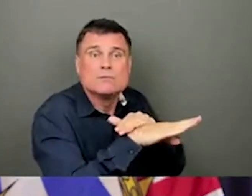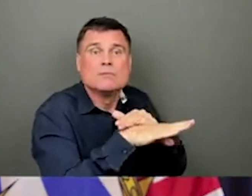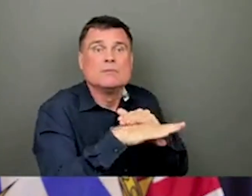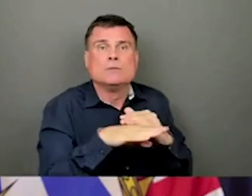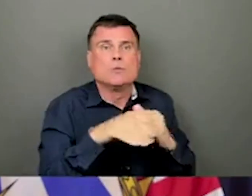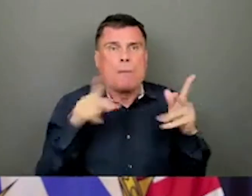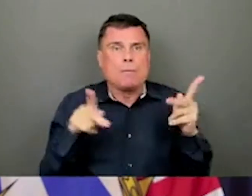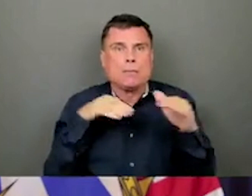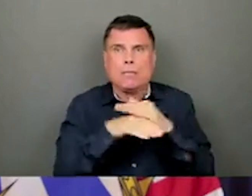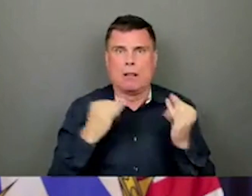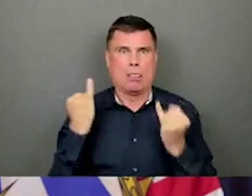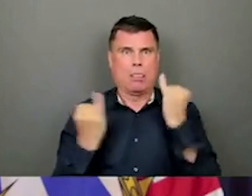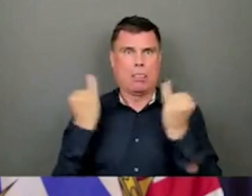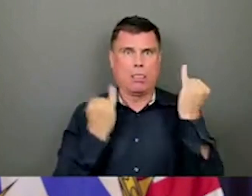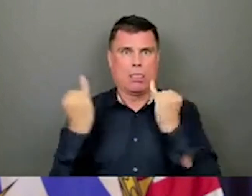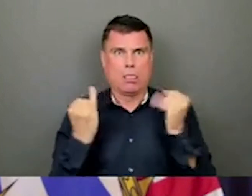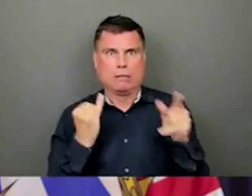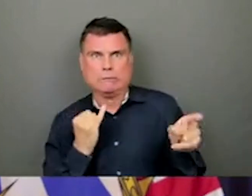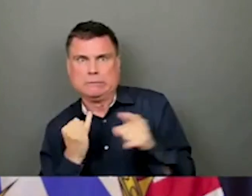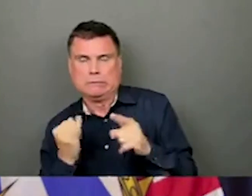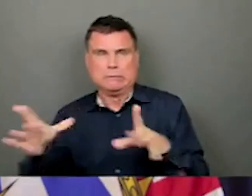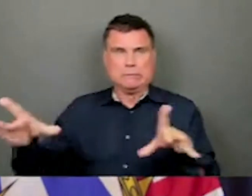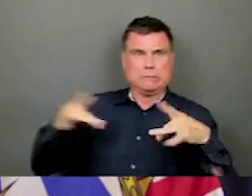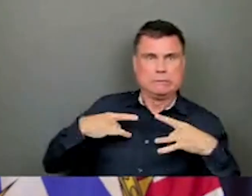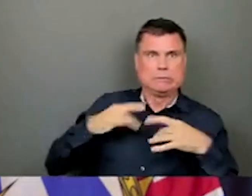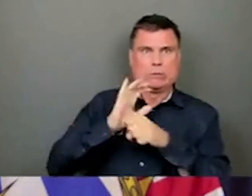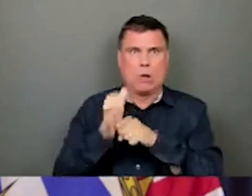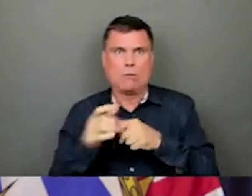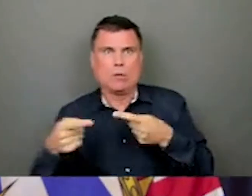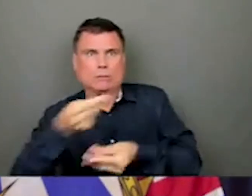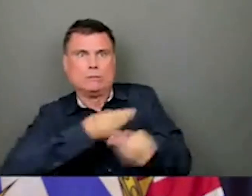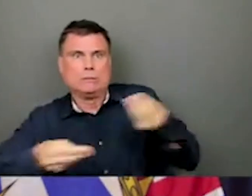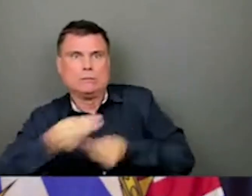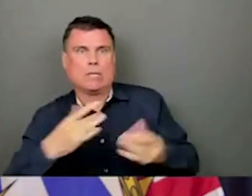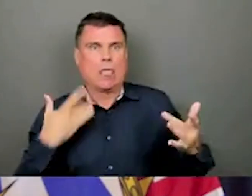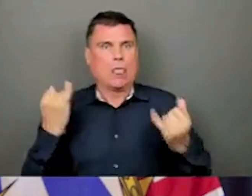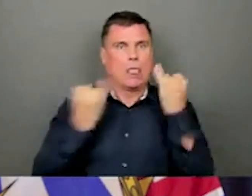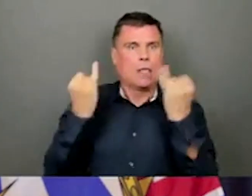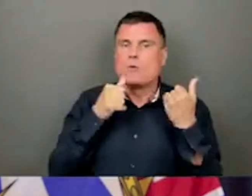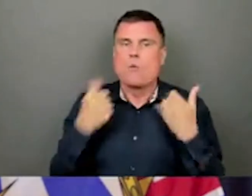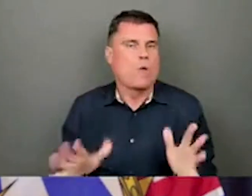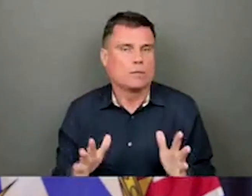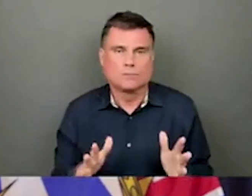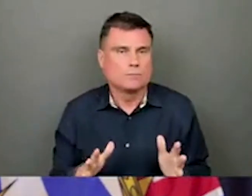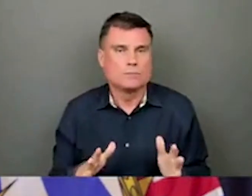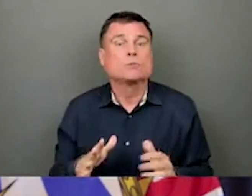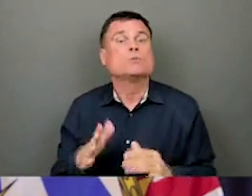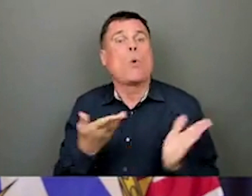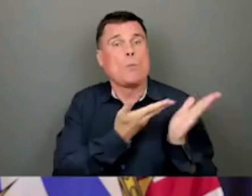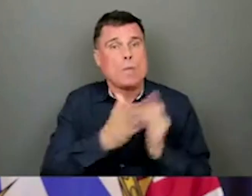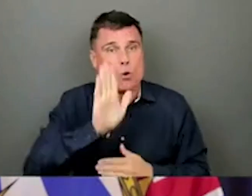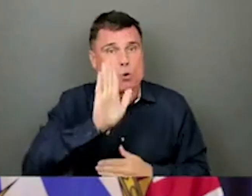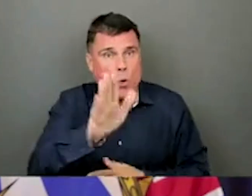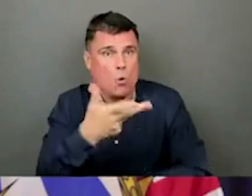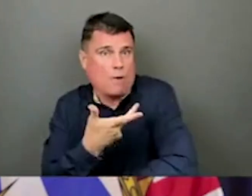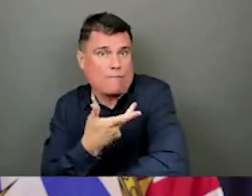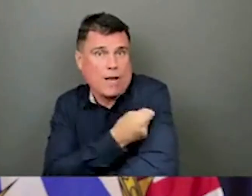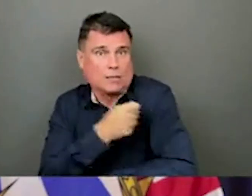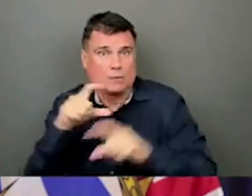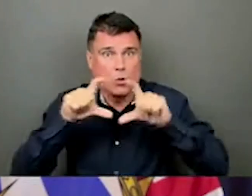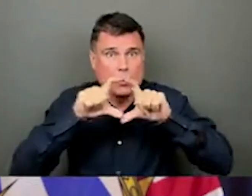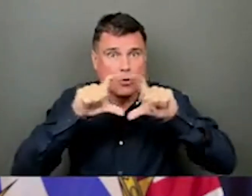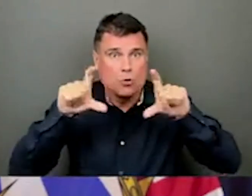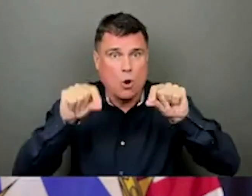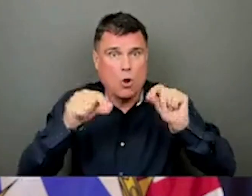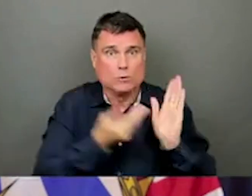someone who may be able to transmit COVID-19. The BC Vaccine Card is following in the footsteps of other jurisdictions.